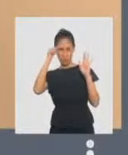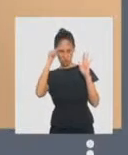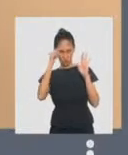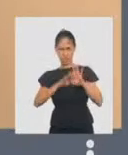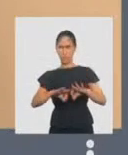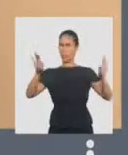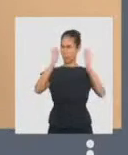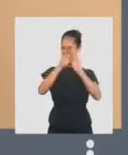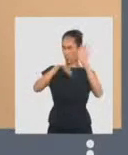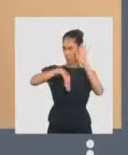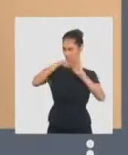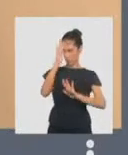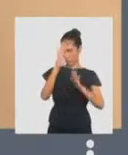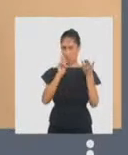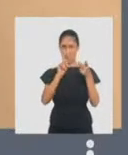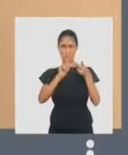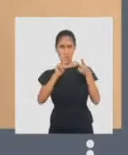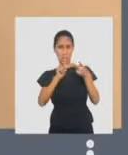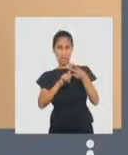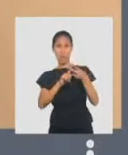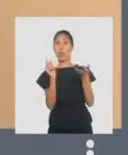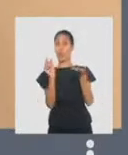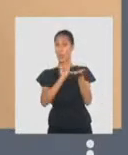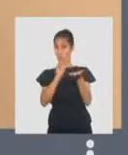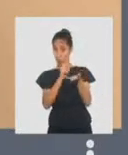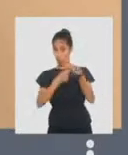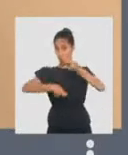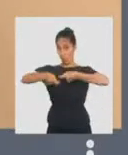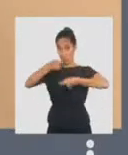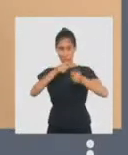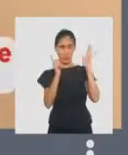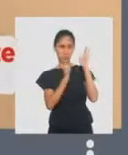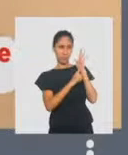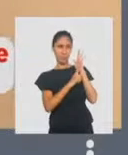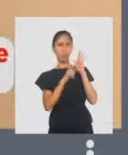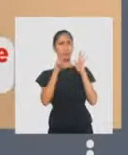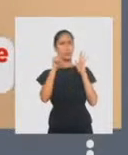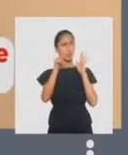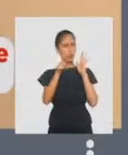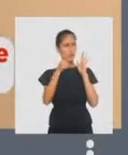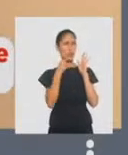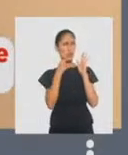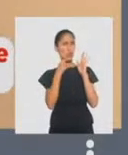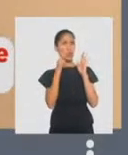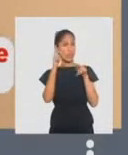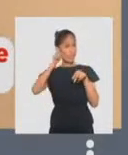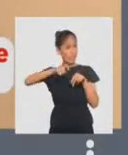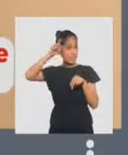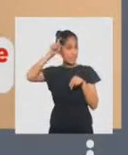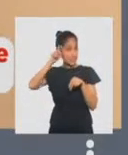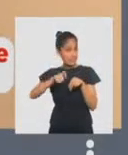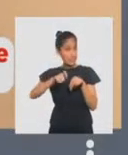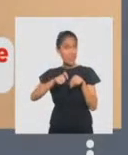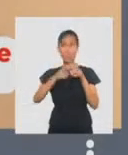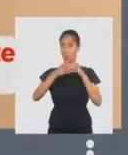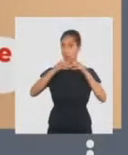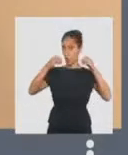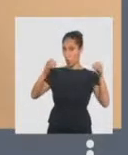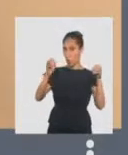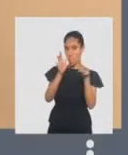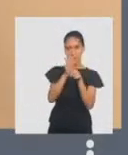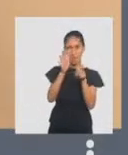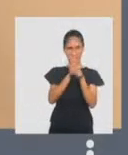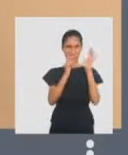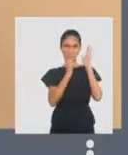most important phrases of an ad or commercial. You have to complete 7 phrases. You